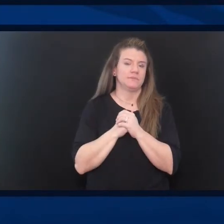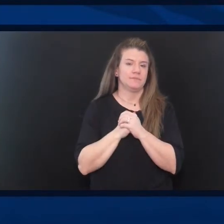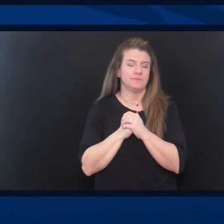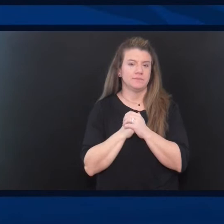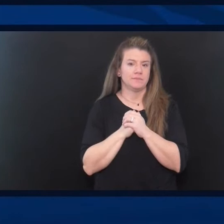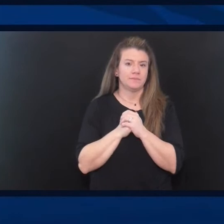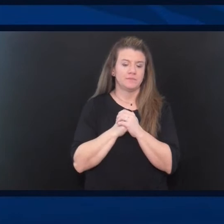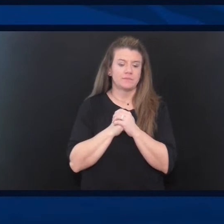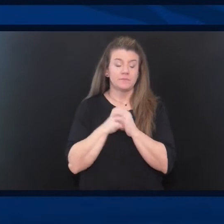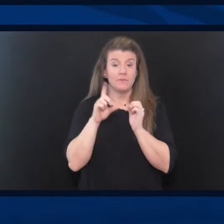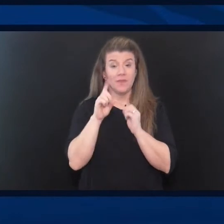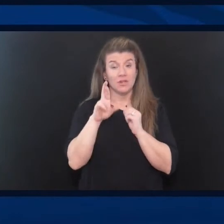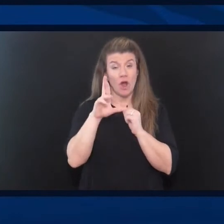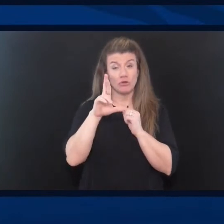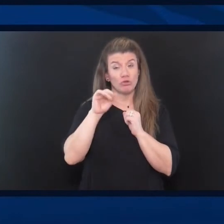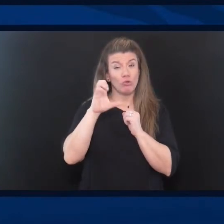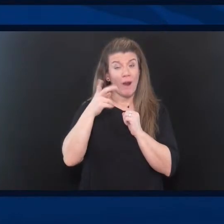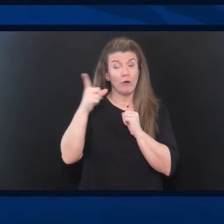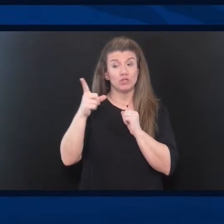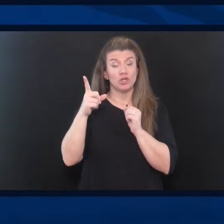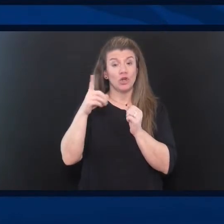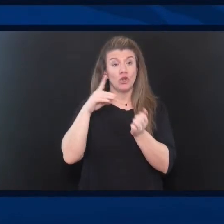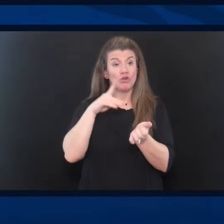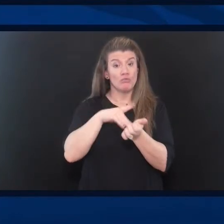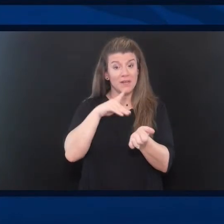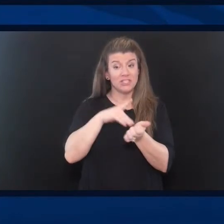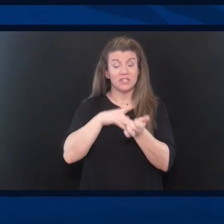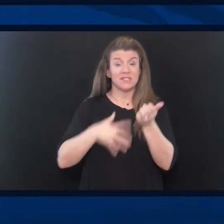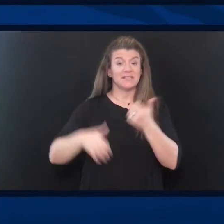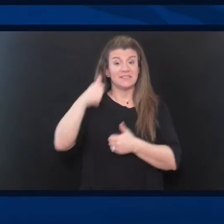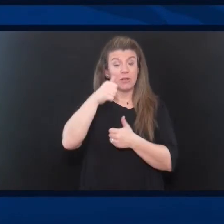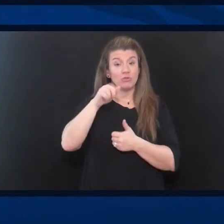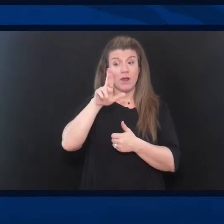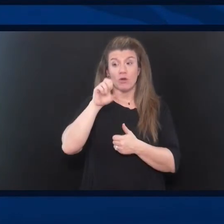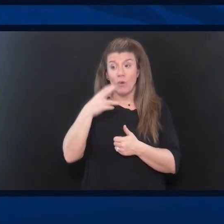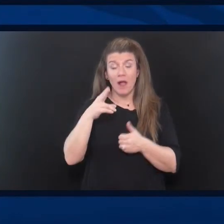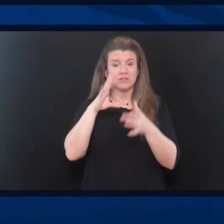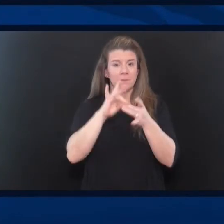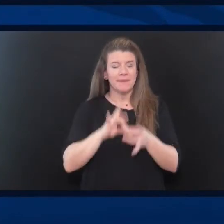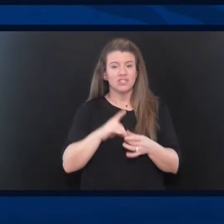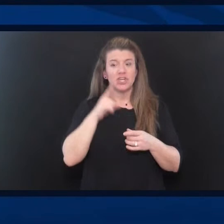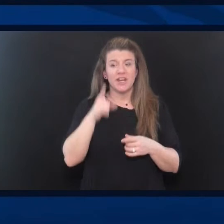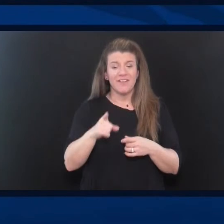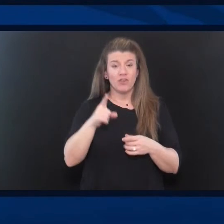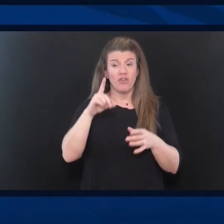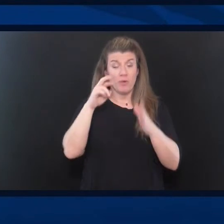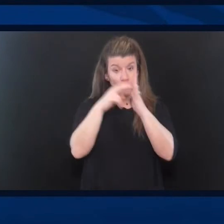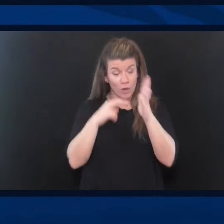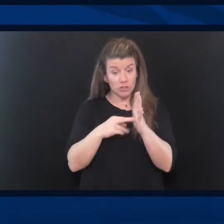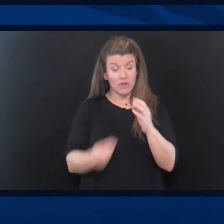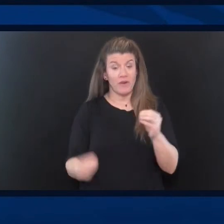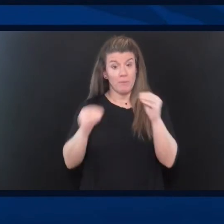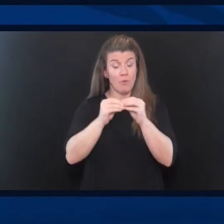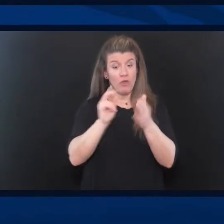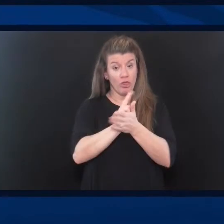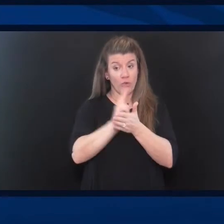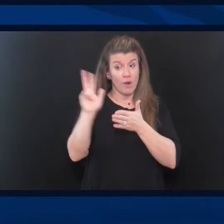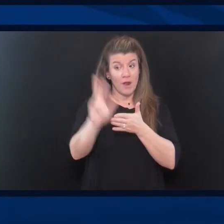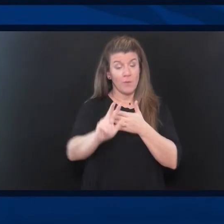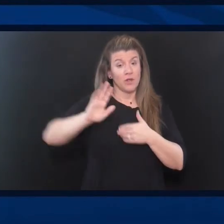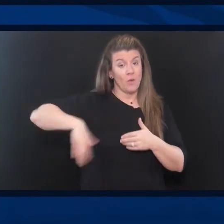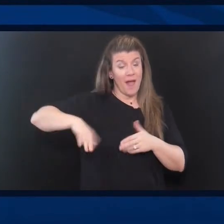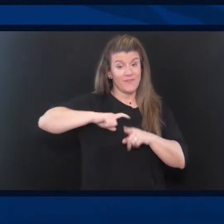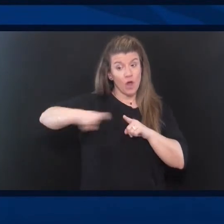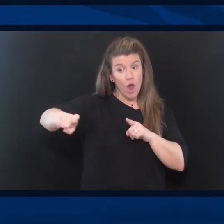Dr. Bill Crouch, you mentioned, Secretary Crouch mentioned, you know, if you've been registered in the system for more than 3 weeks and haven't got a